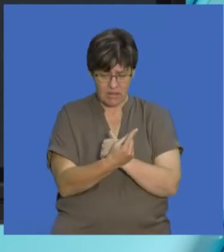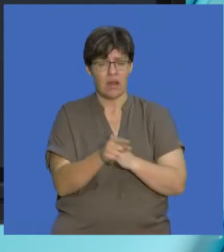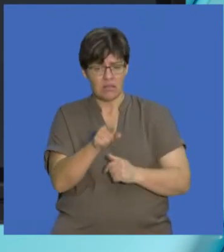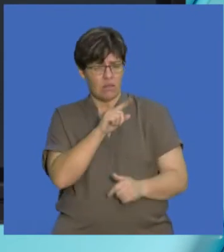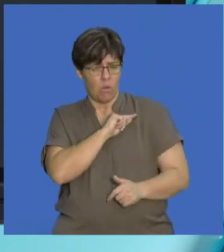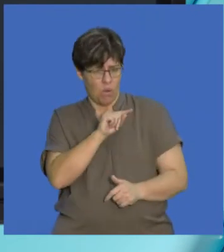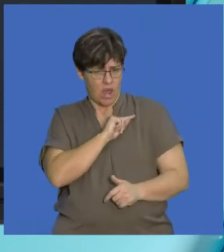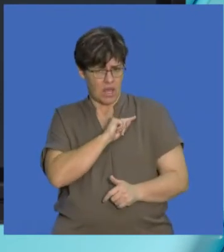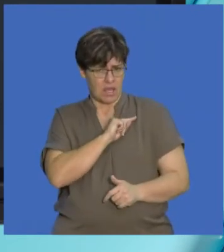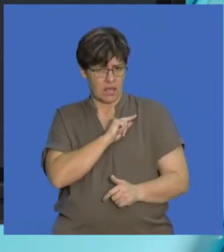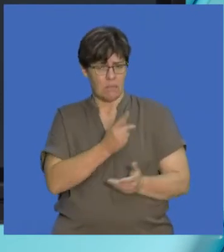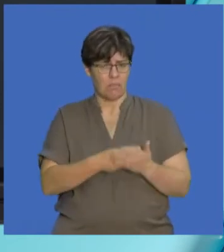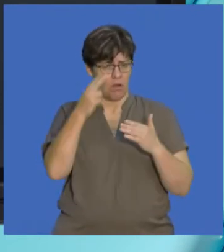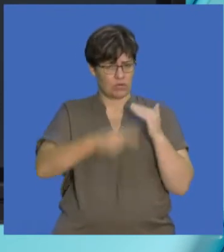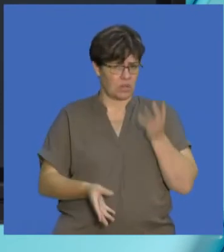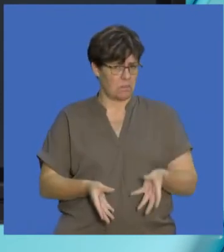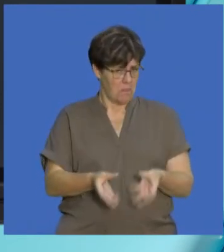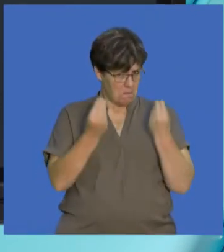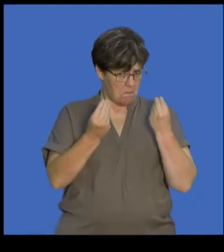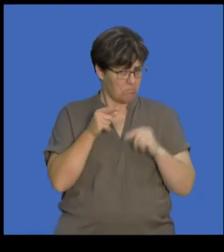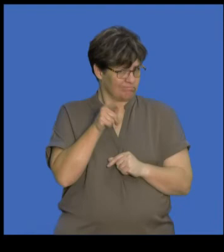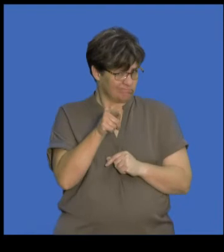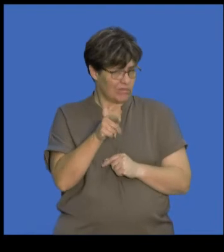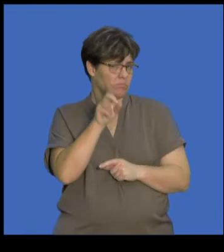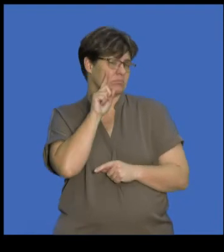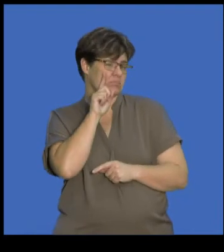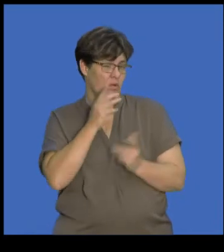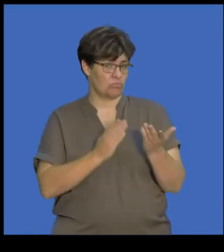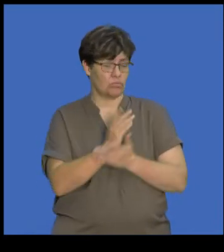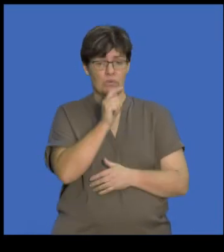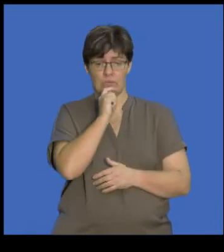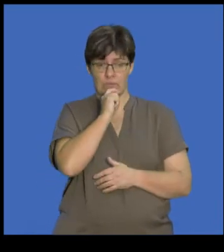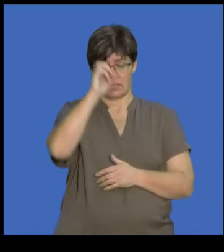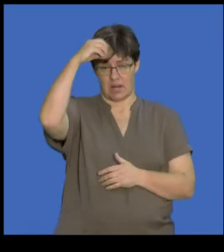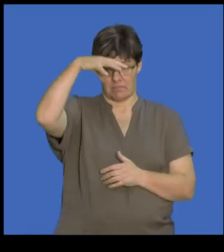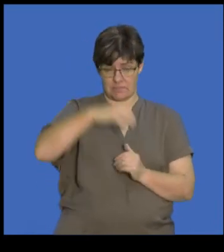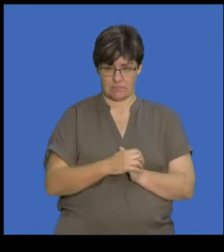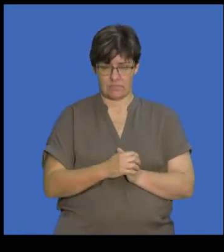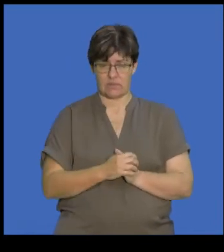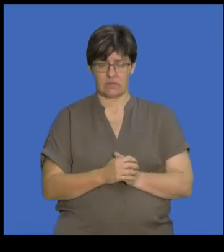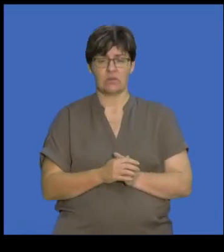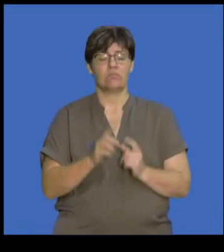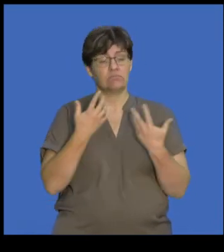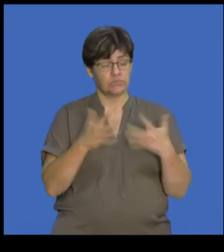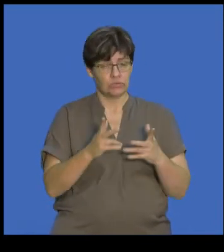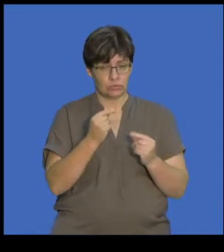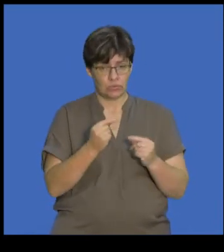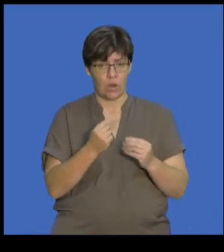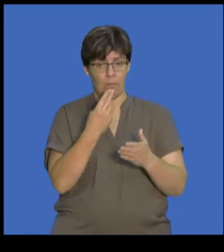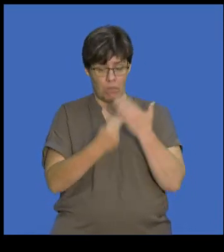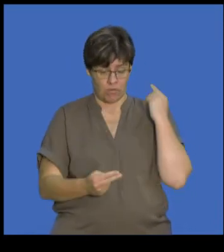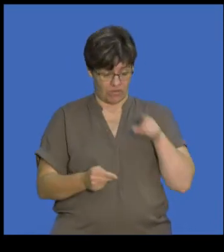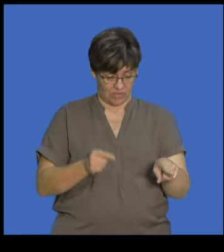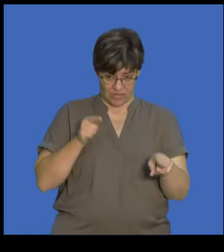actually get the results or the data, right? Now, this is what we are saying. We have managed to look at both